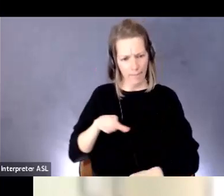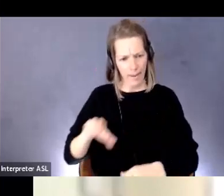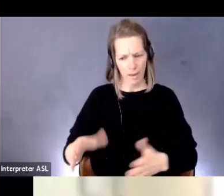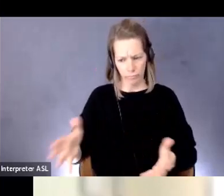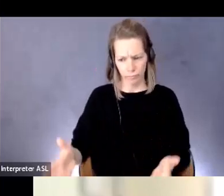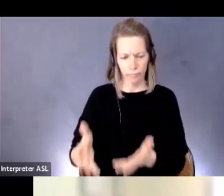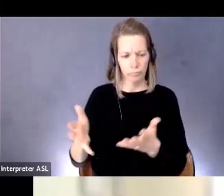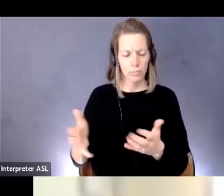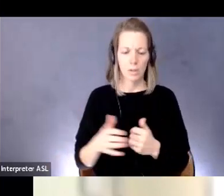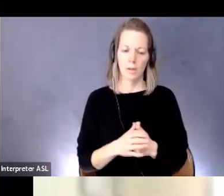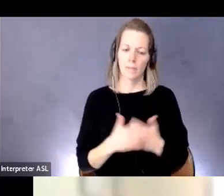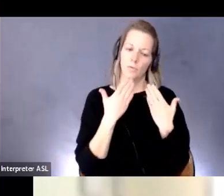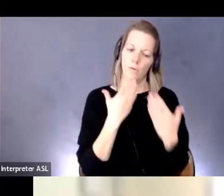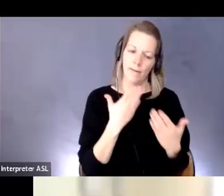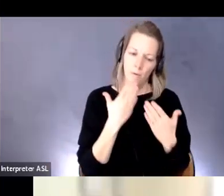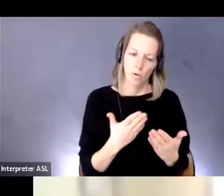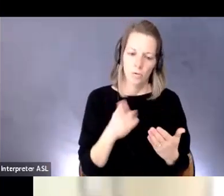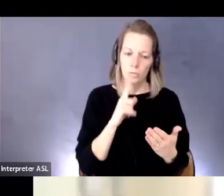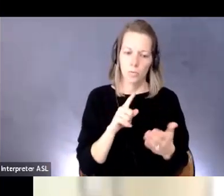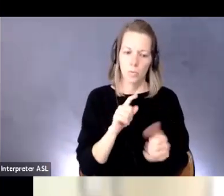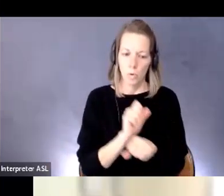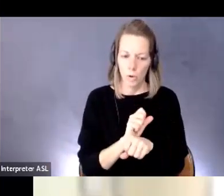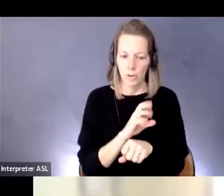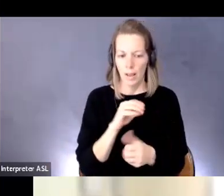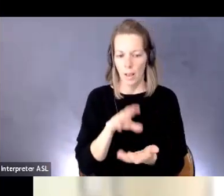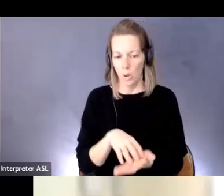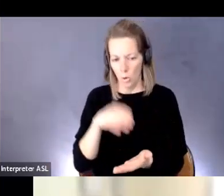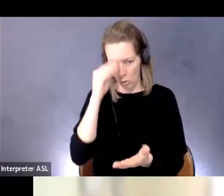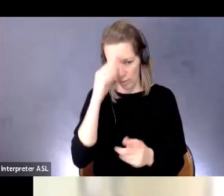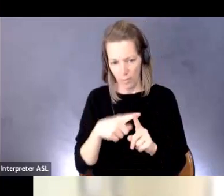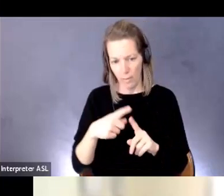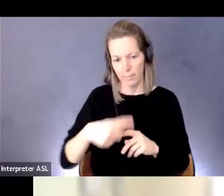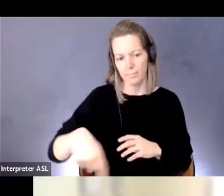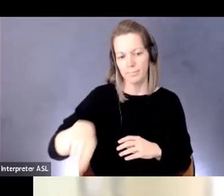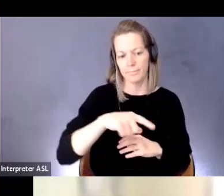to work with and learn from this team." Ren?